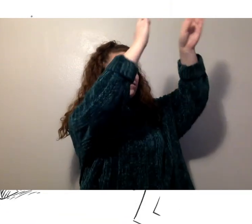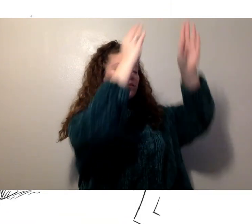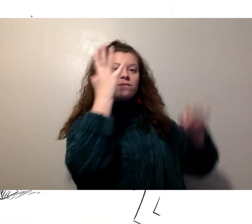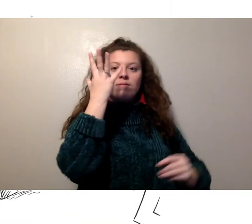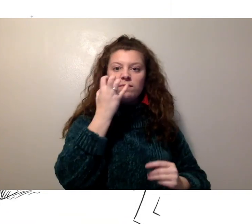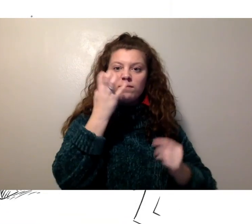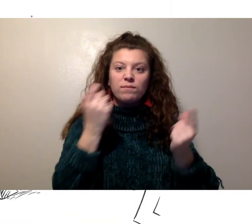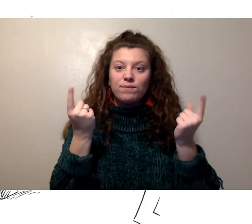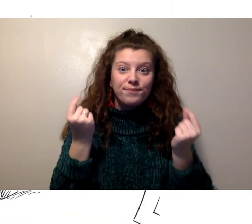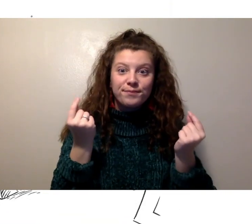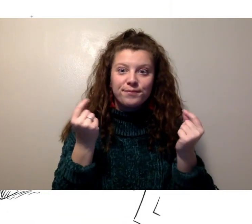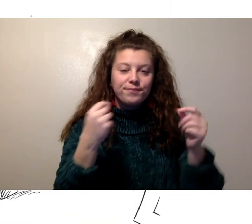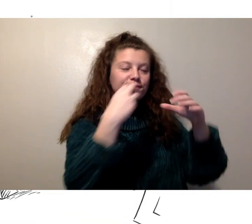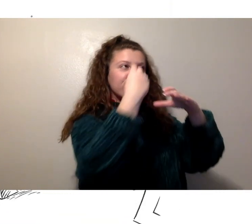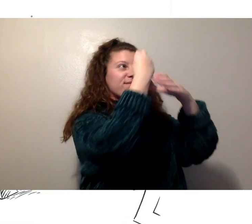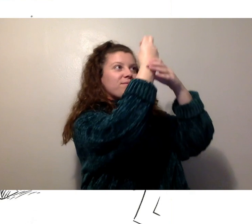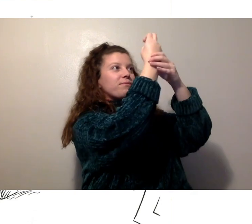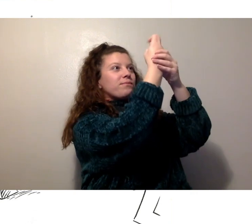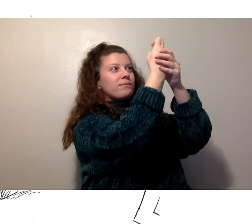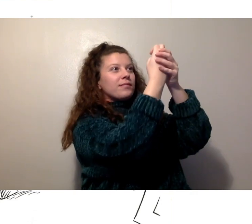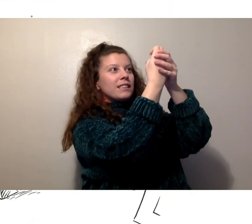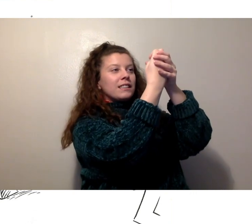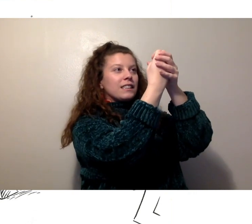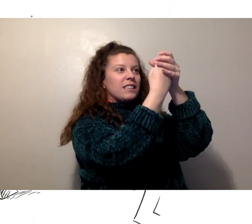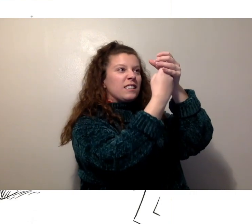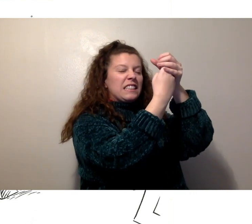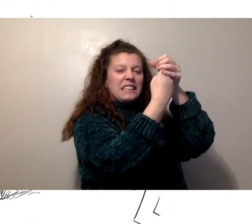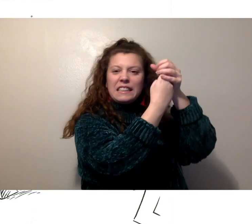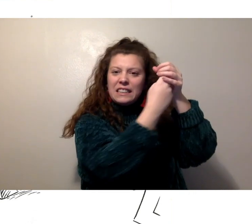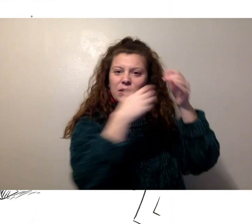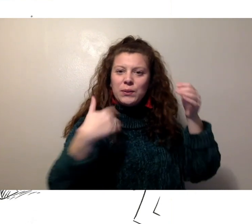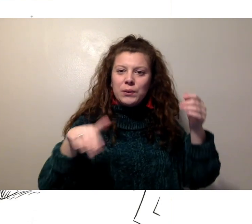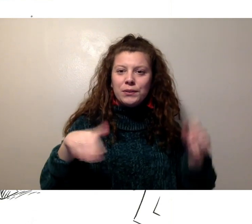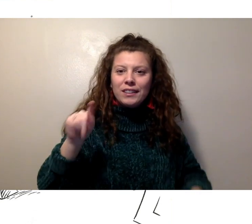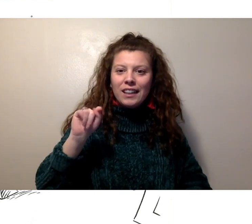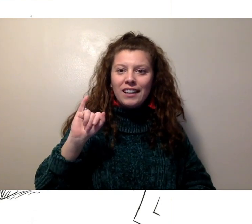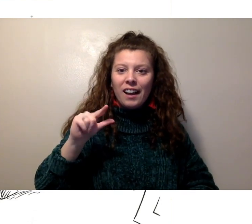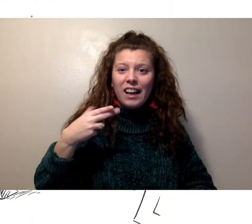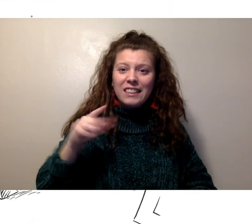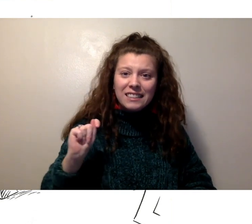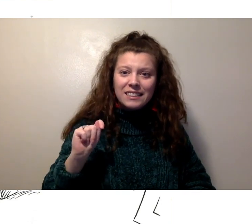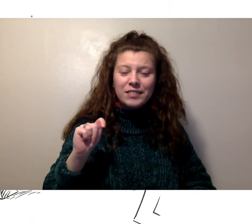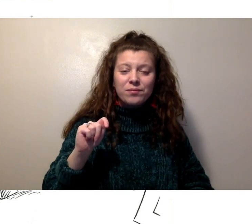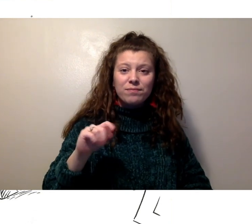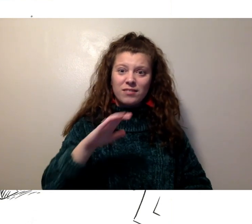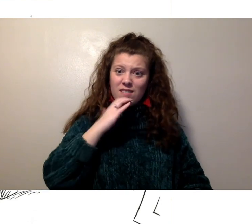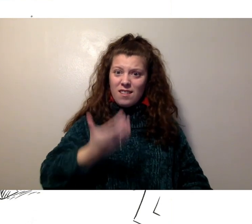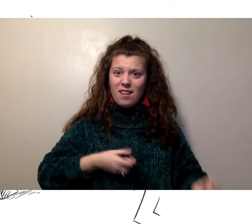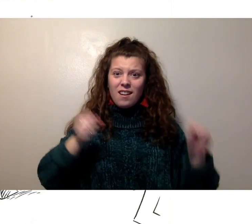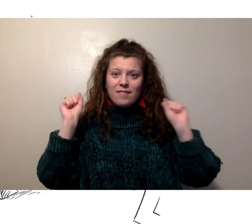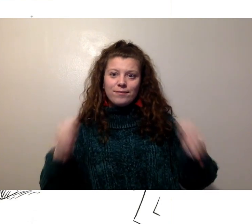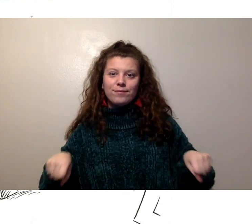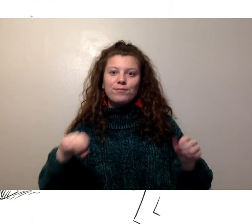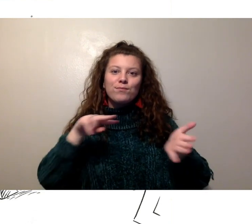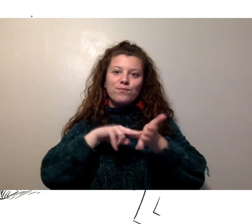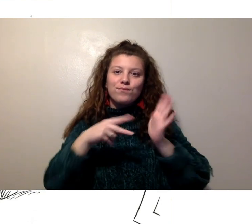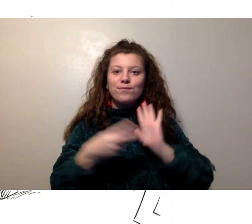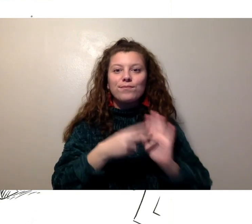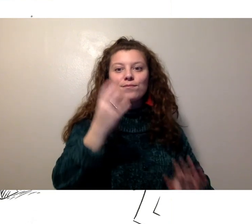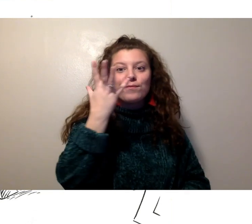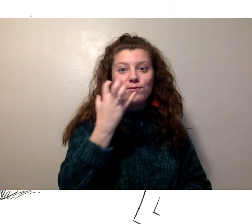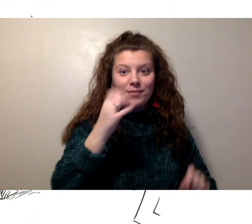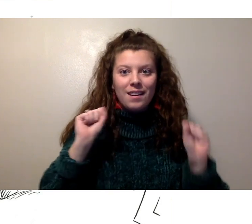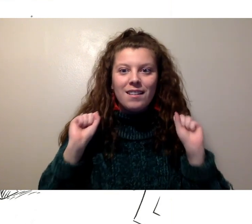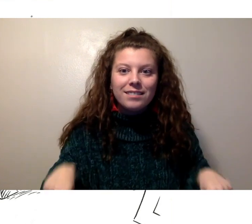the chimney, a rather tight pinch. But if Santa could do it, then so could the Grinch. He got stuck